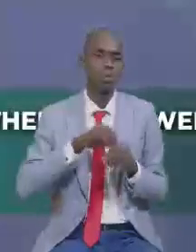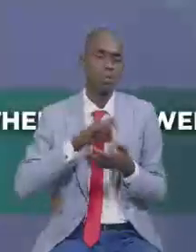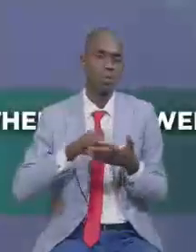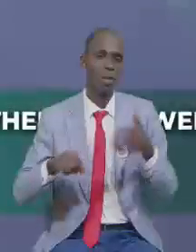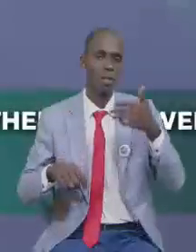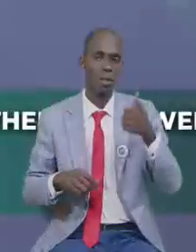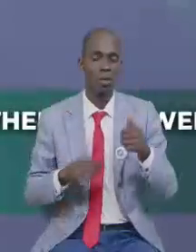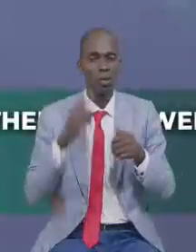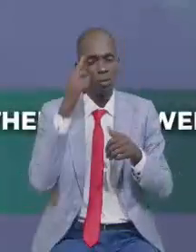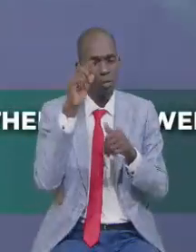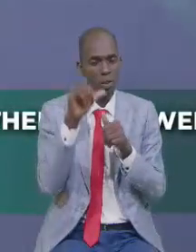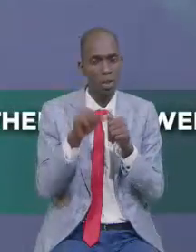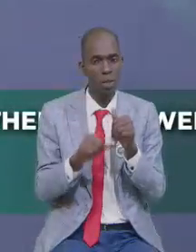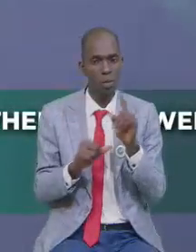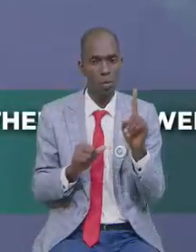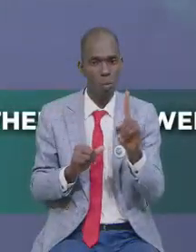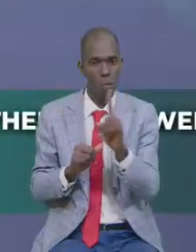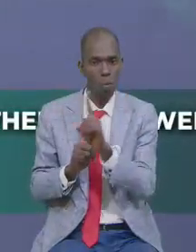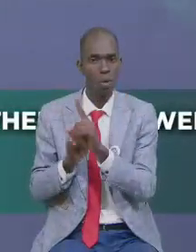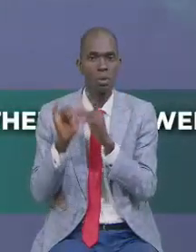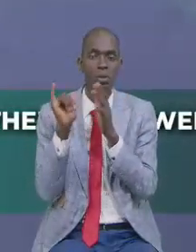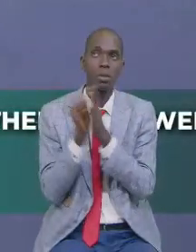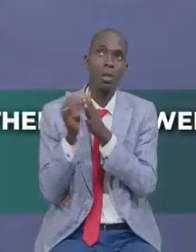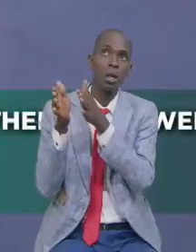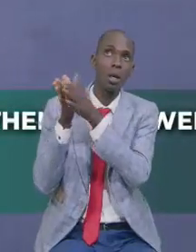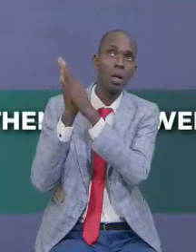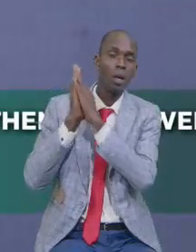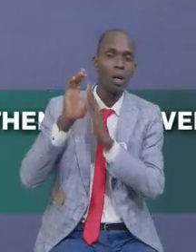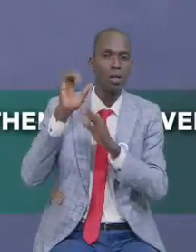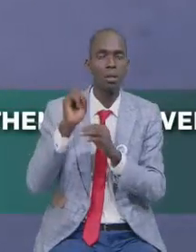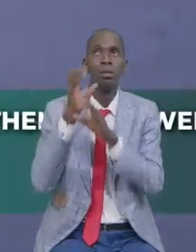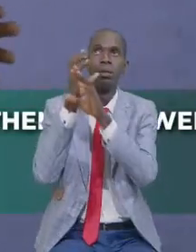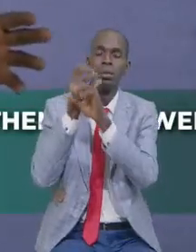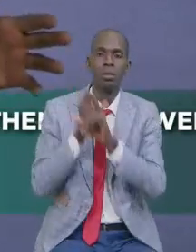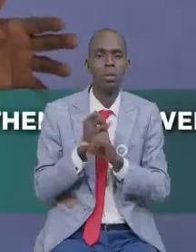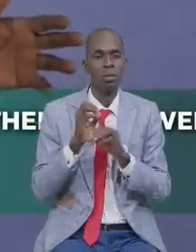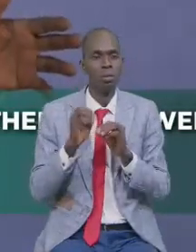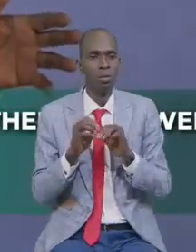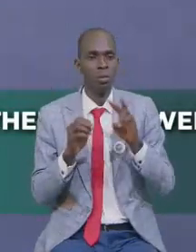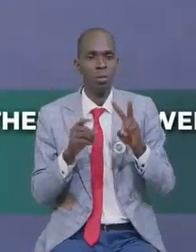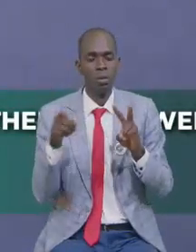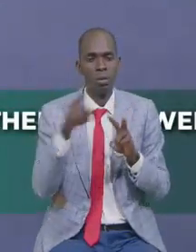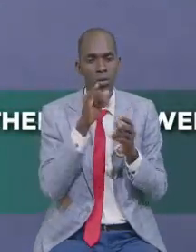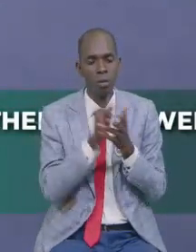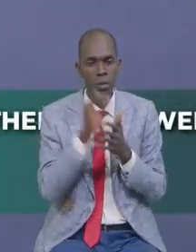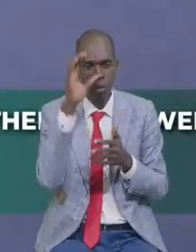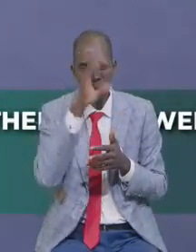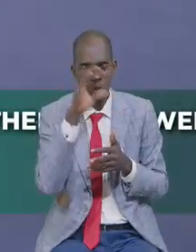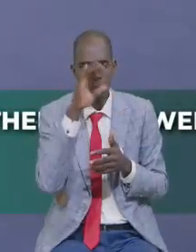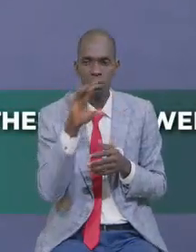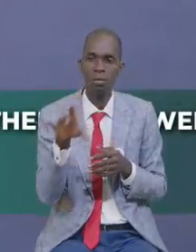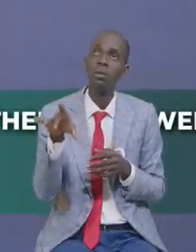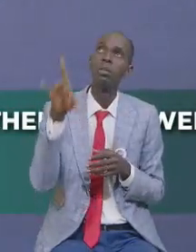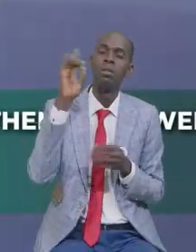for everyone that asketh receiveth, number two, and he that seeketh findeth,